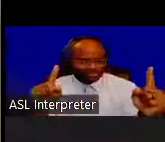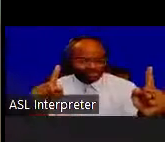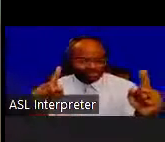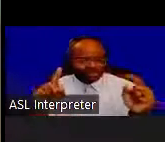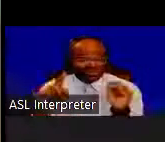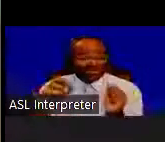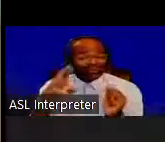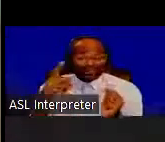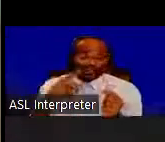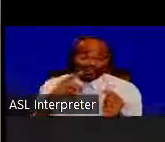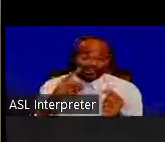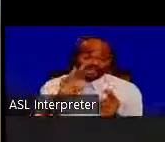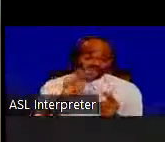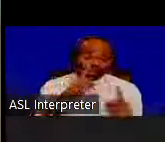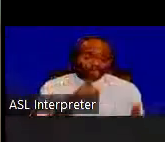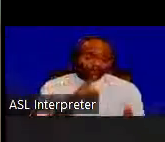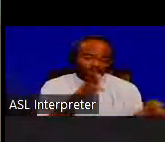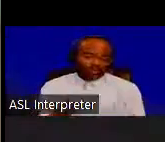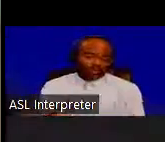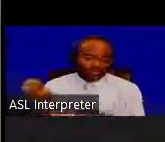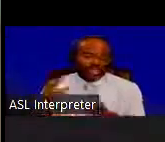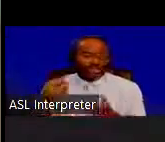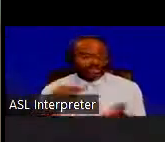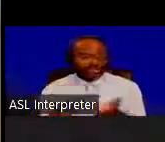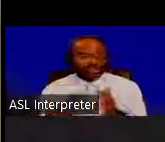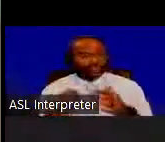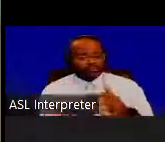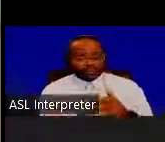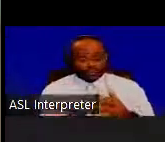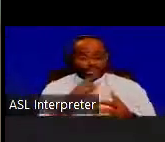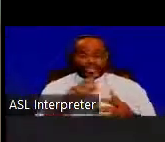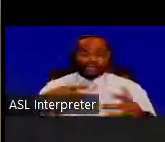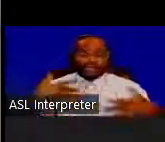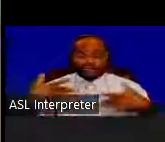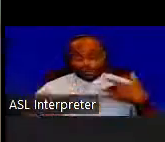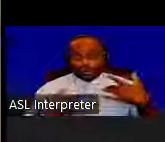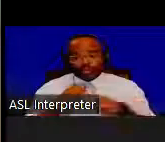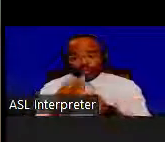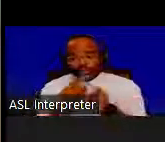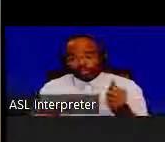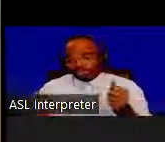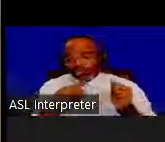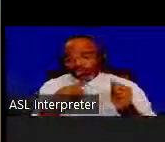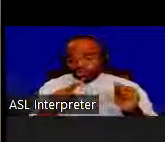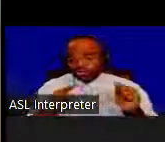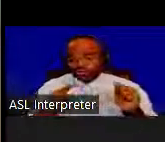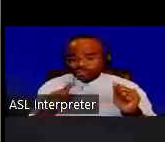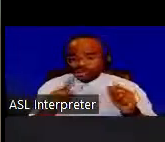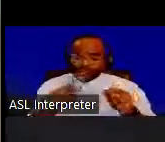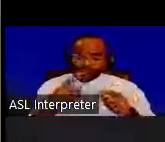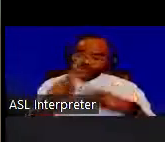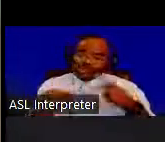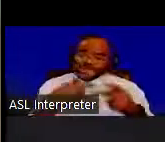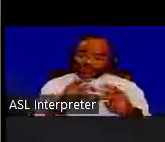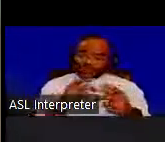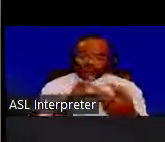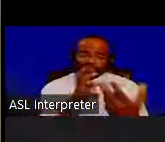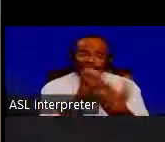at that scale of planning. And we would be excited to work with you about those kind of applications.